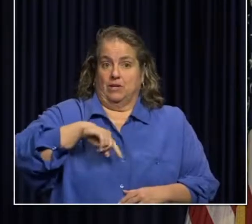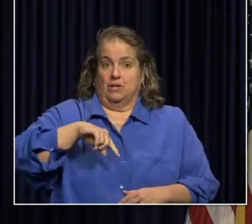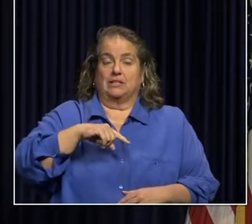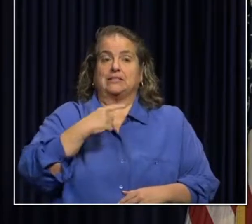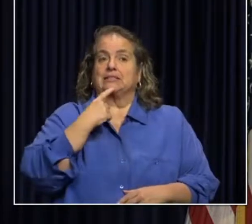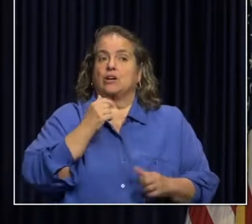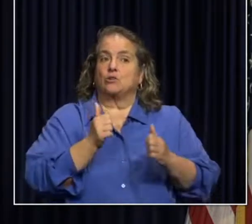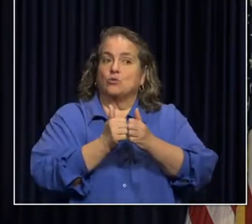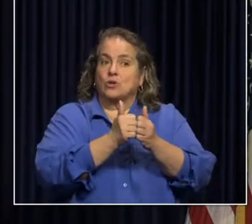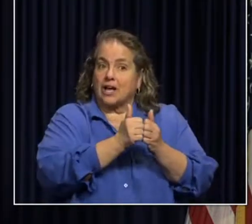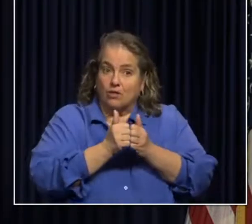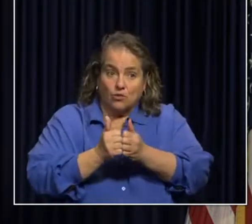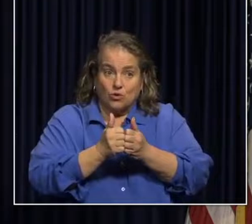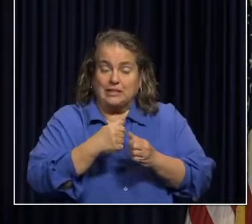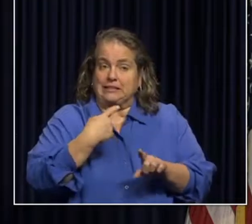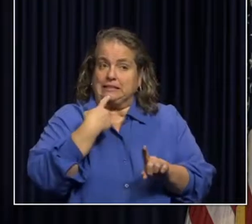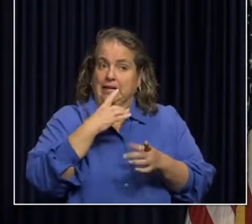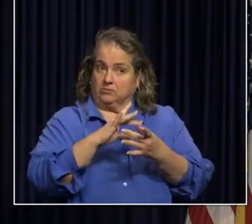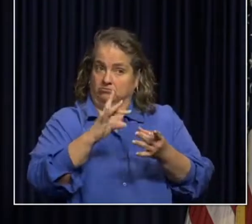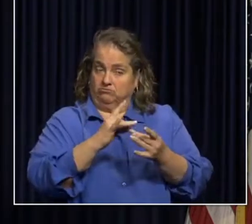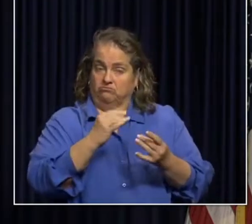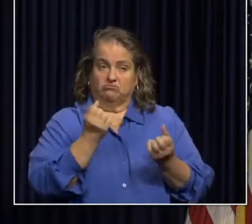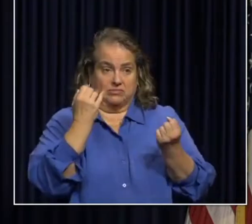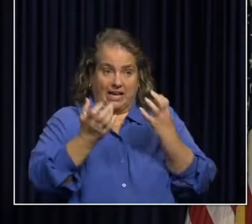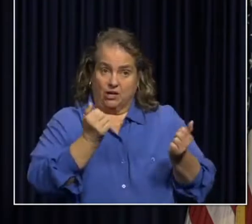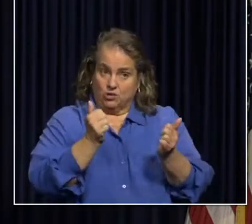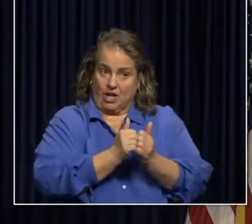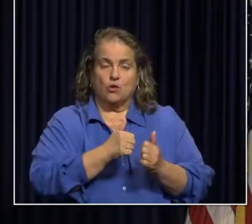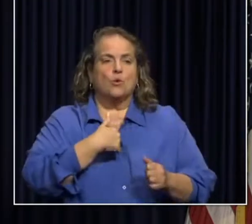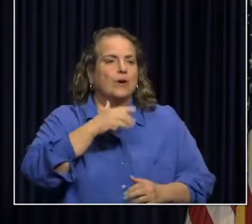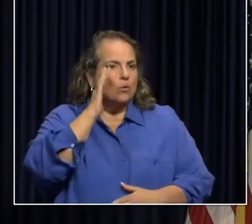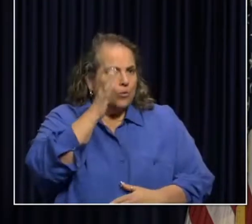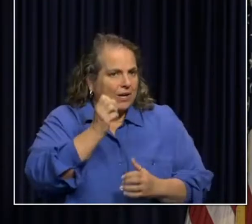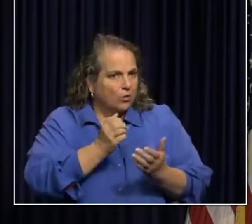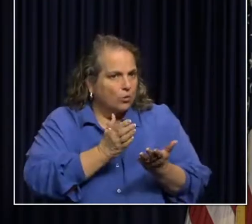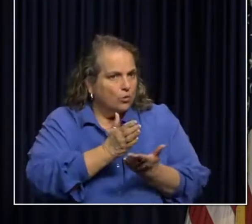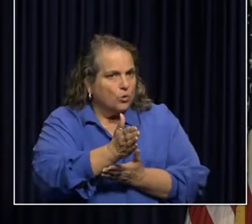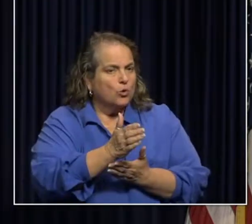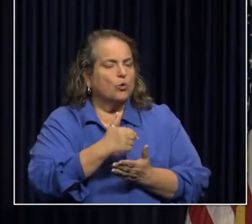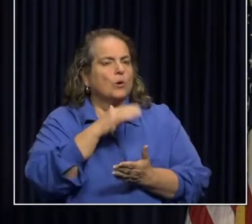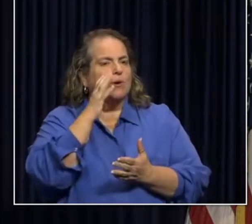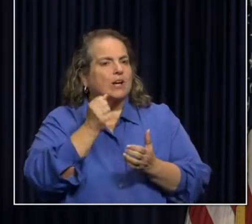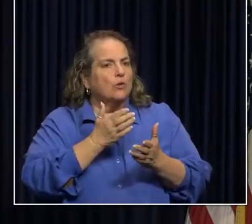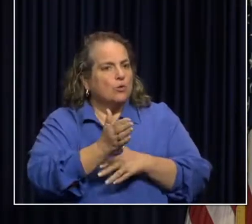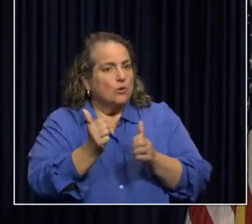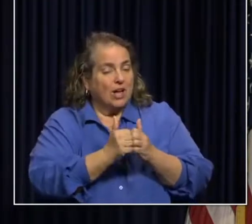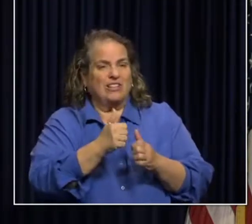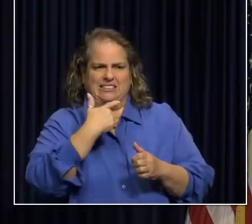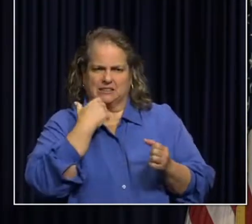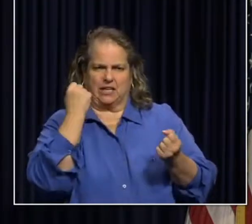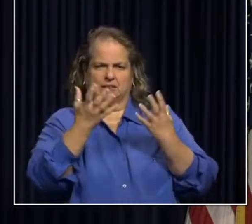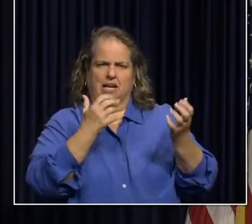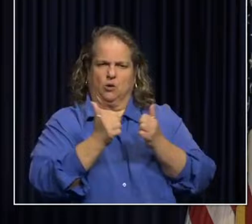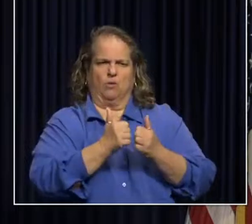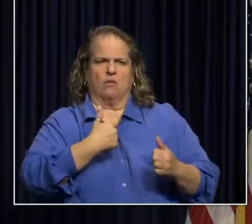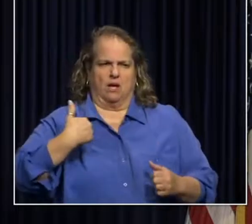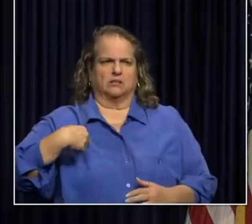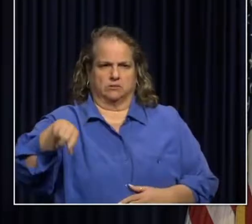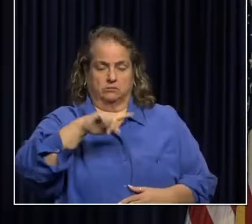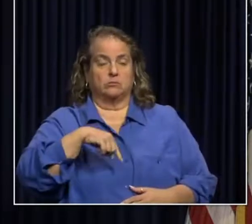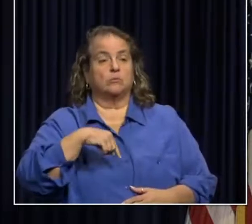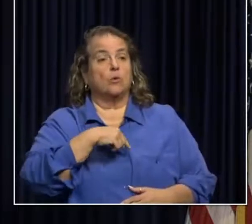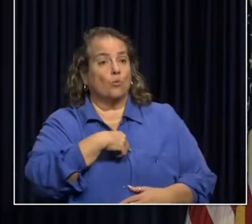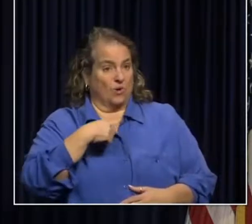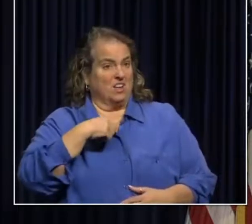true, that we will get through this. We will get through this together. And I want you to say it with me. We will get through